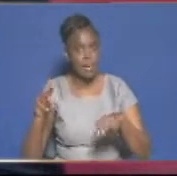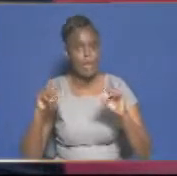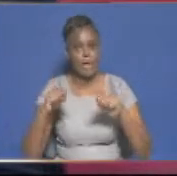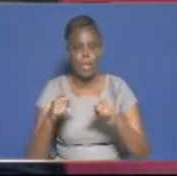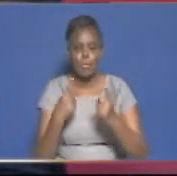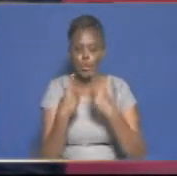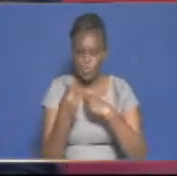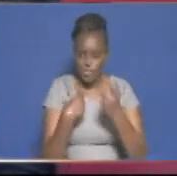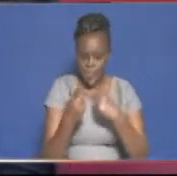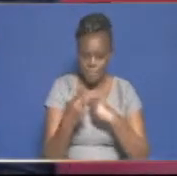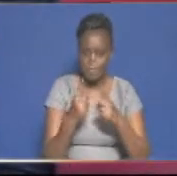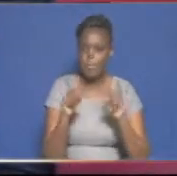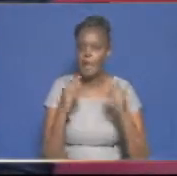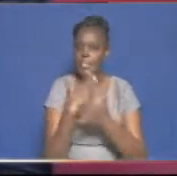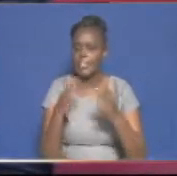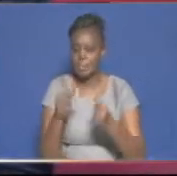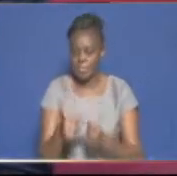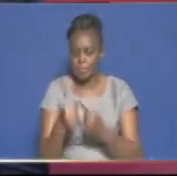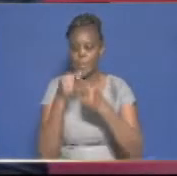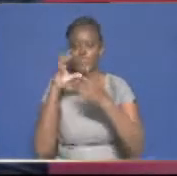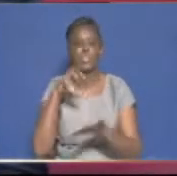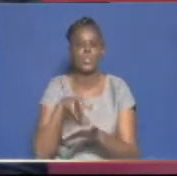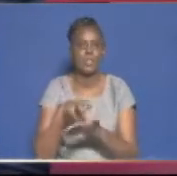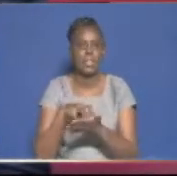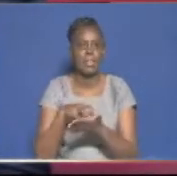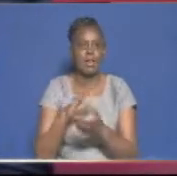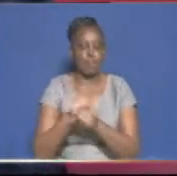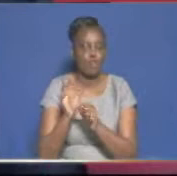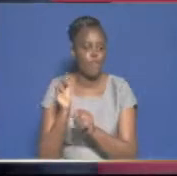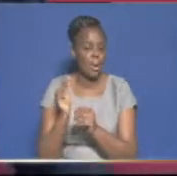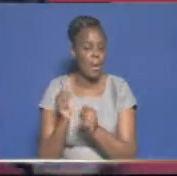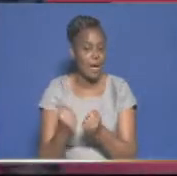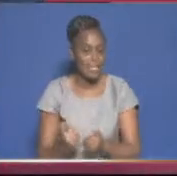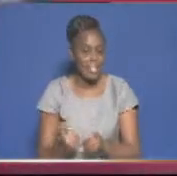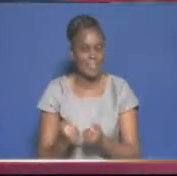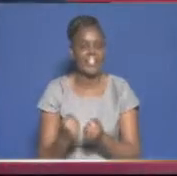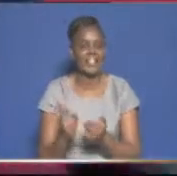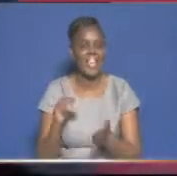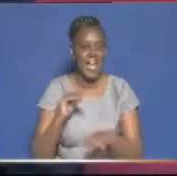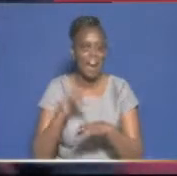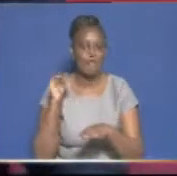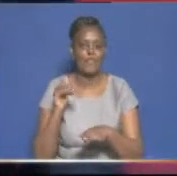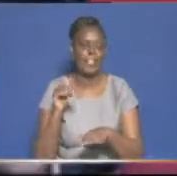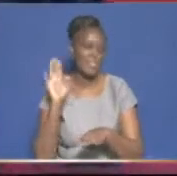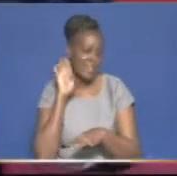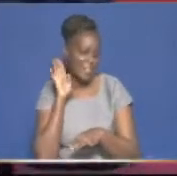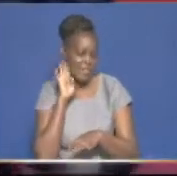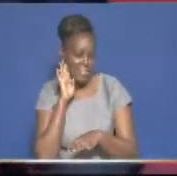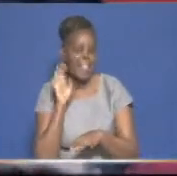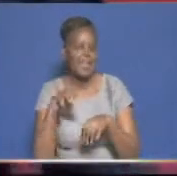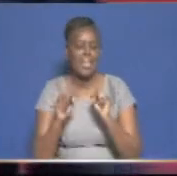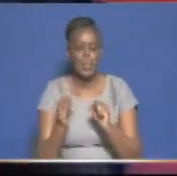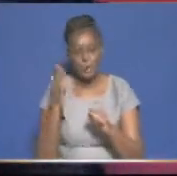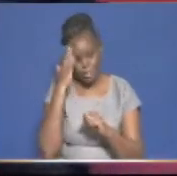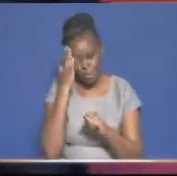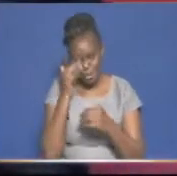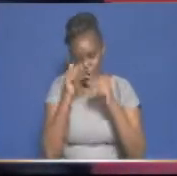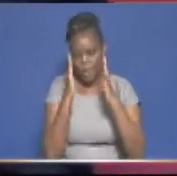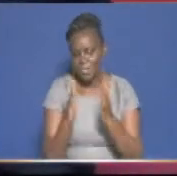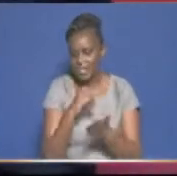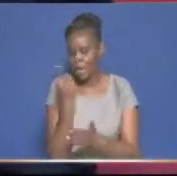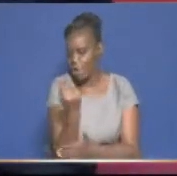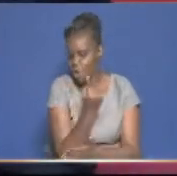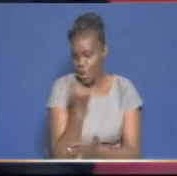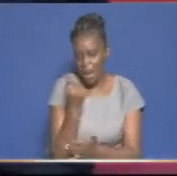able to debate. But in some unique circumstances, if Corona contributed, Mr. Speaker, let's give a listening so that we'll be able to know. Leadership is not only